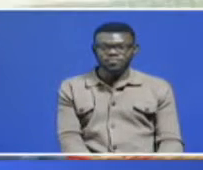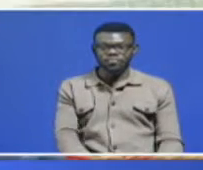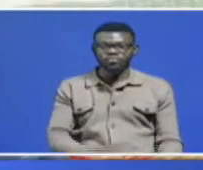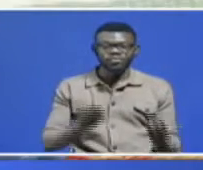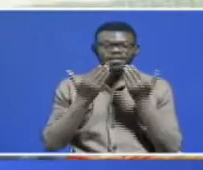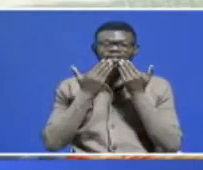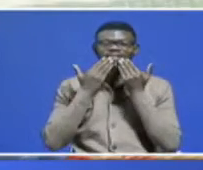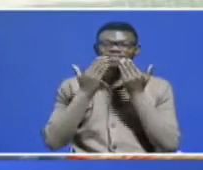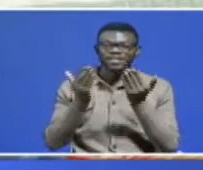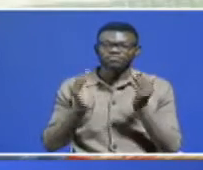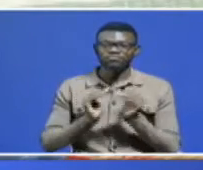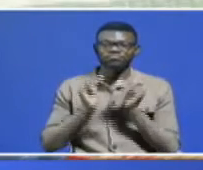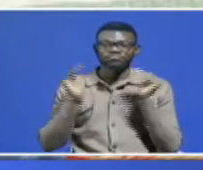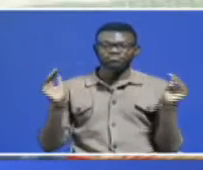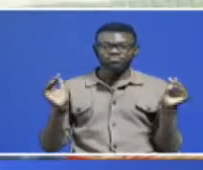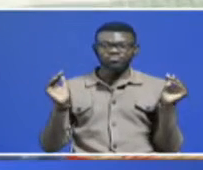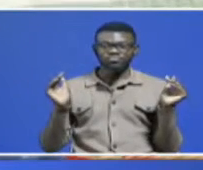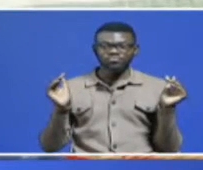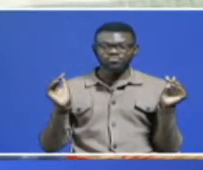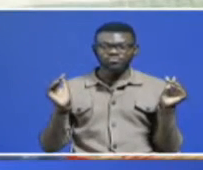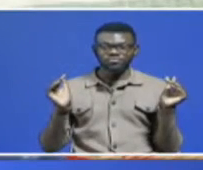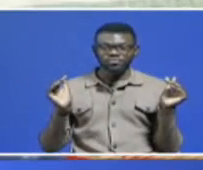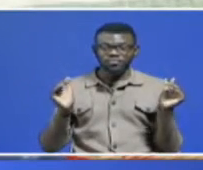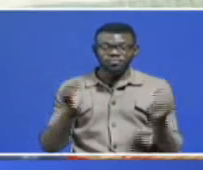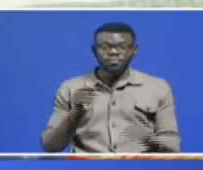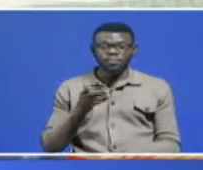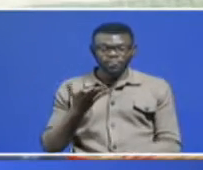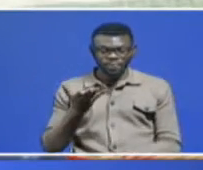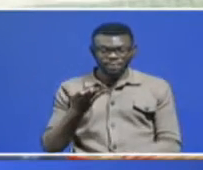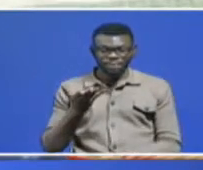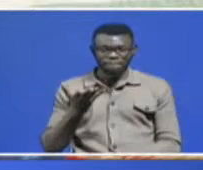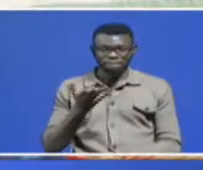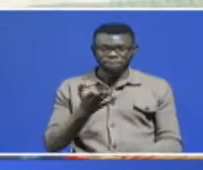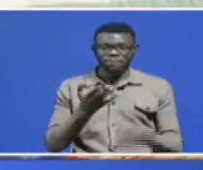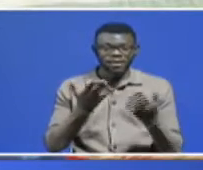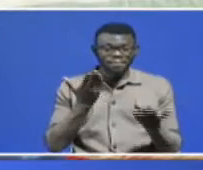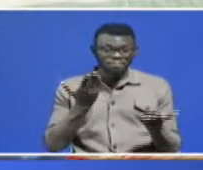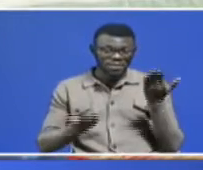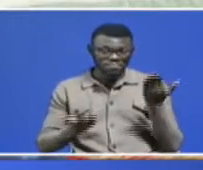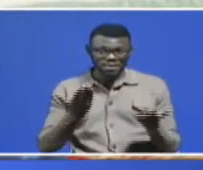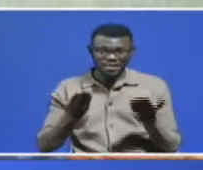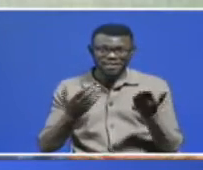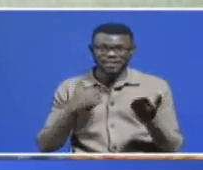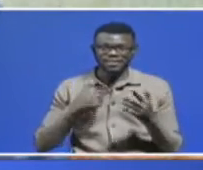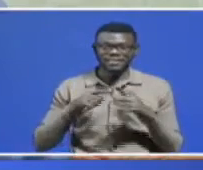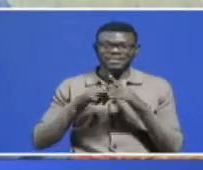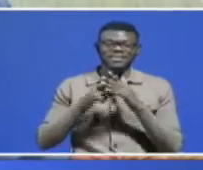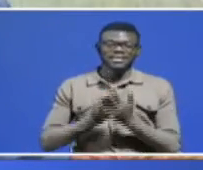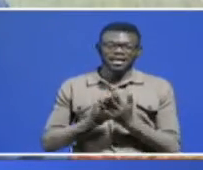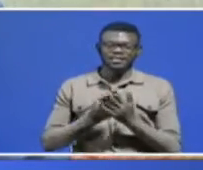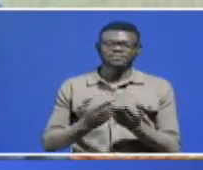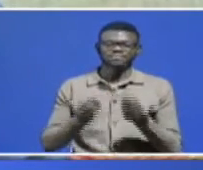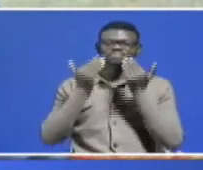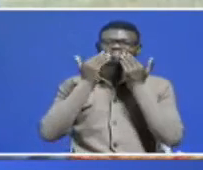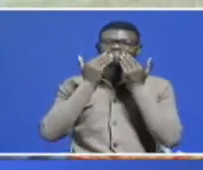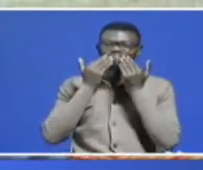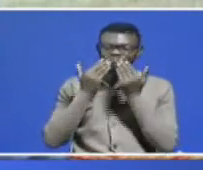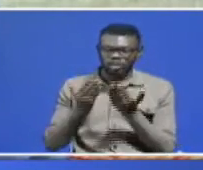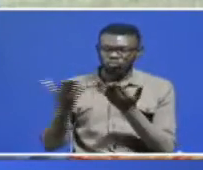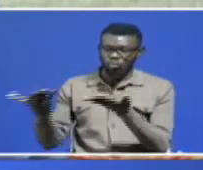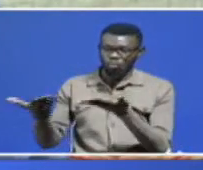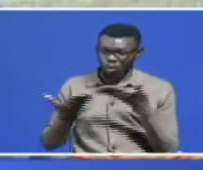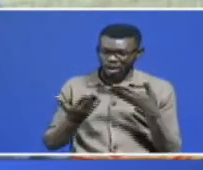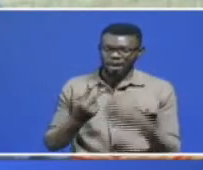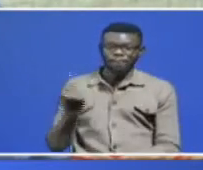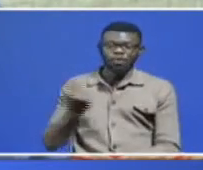Thank you very much, Joseph Rogers, for having me. Let me start by thank you for having us in the studio